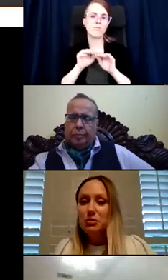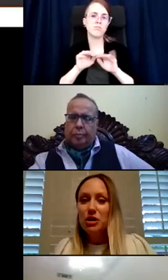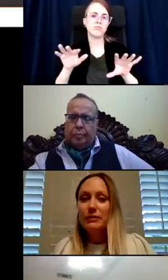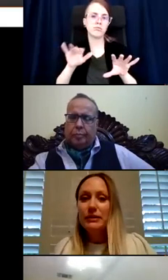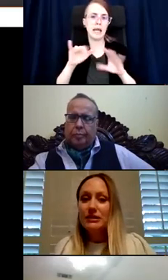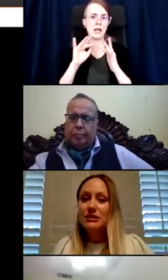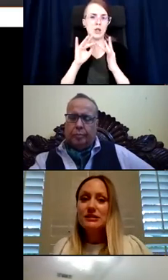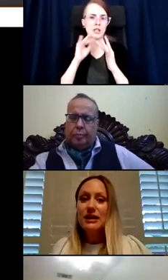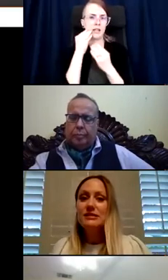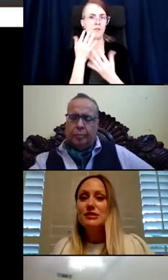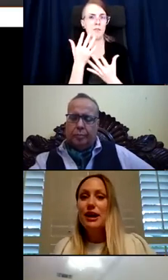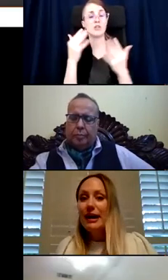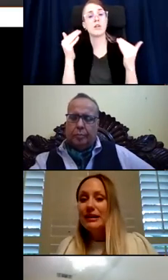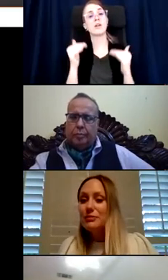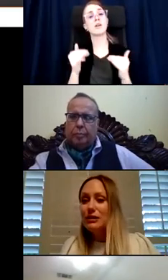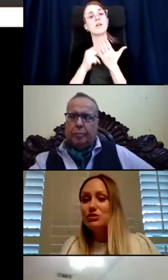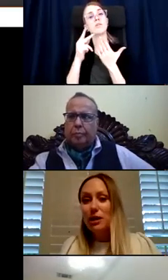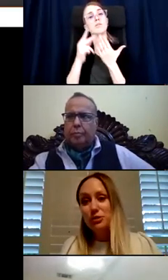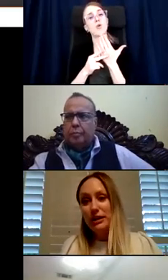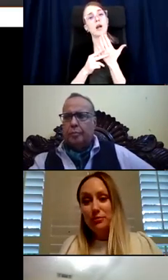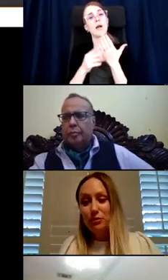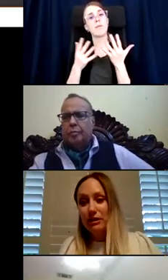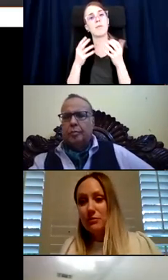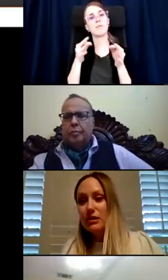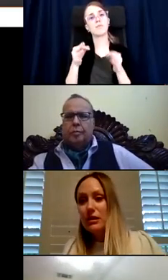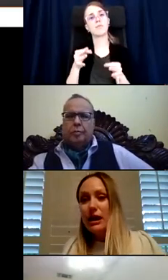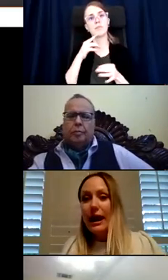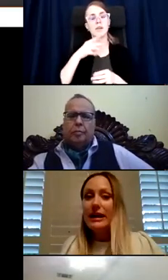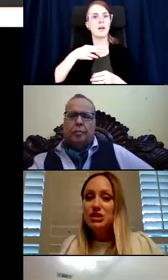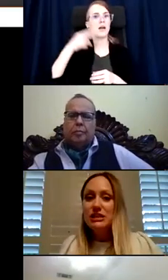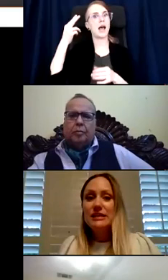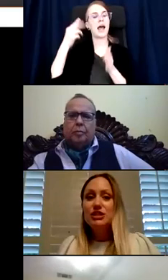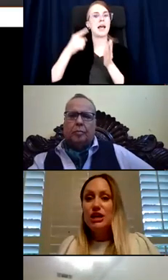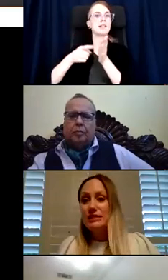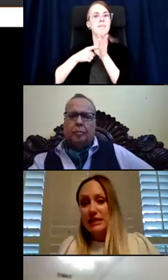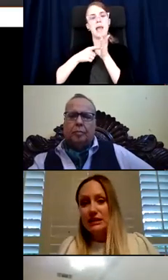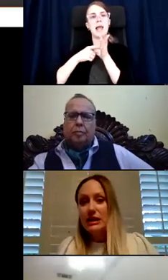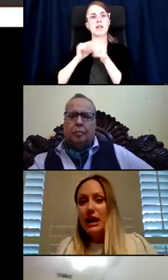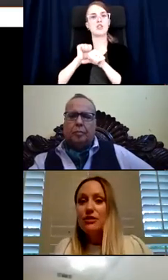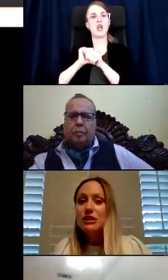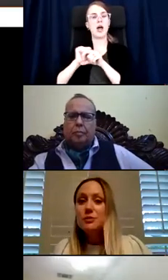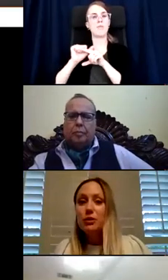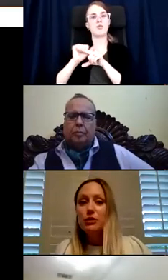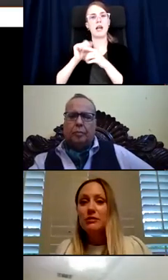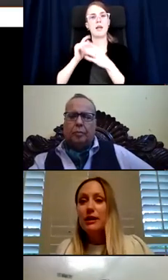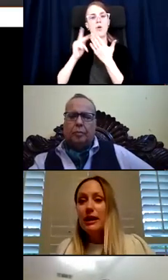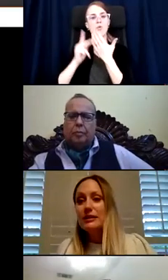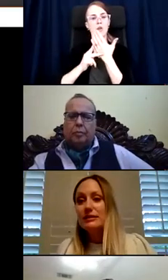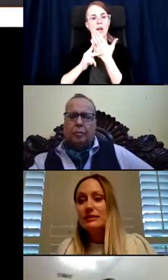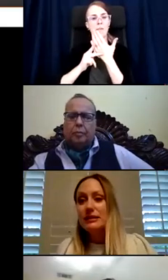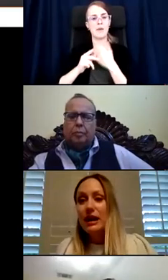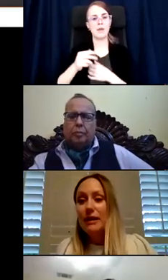next grant program I would like to discuss is our High Demand Job Training Program, HDJT. And this